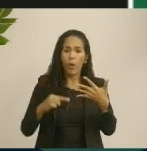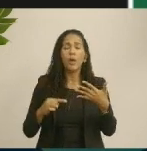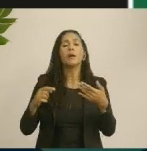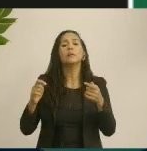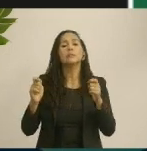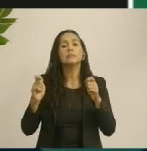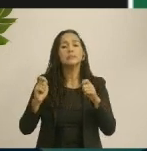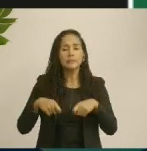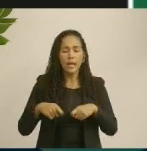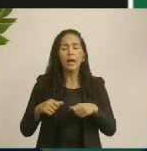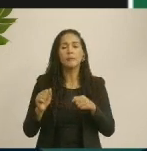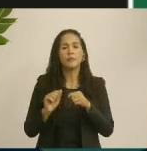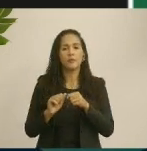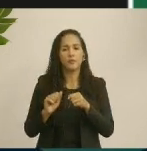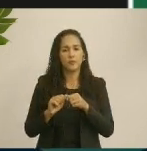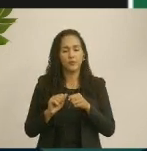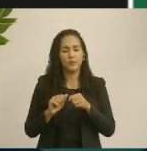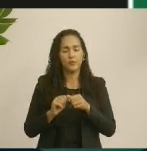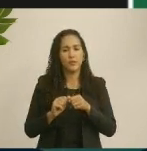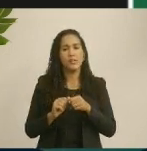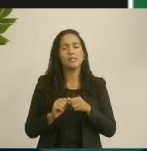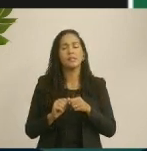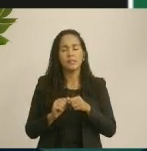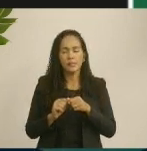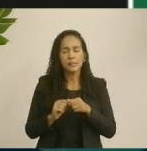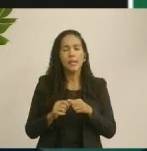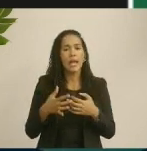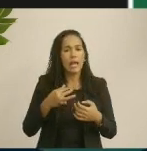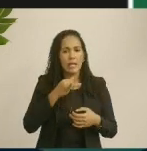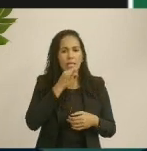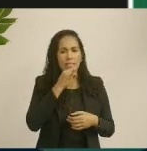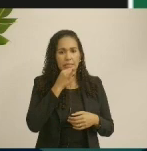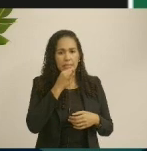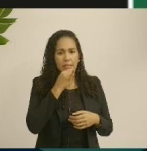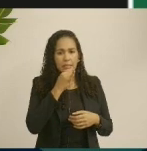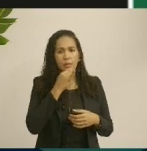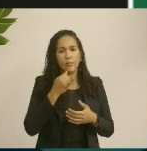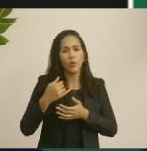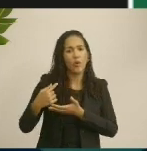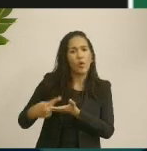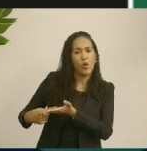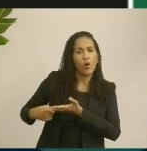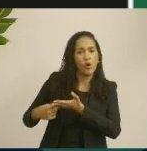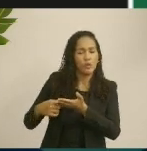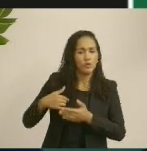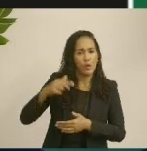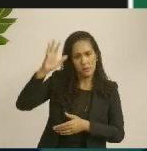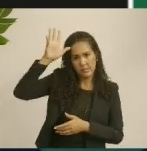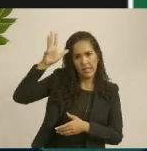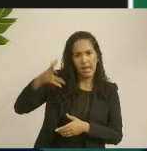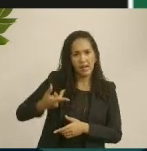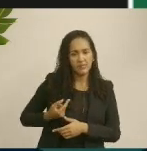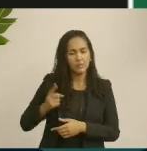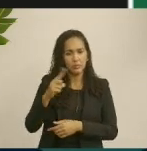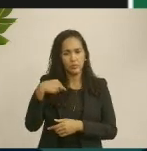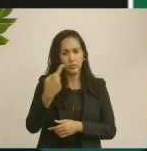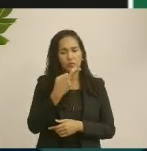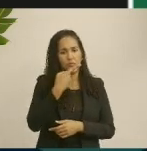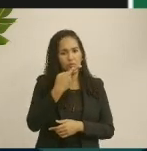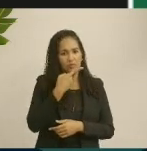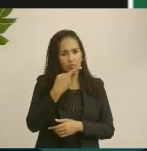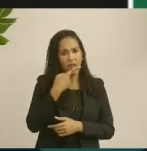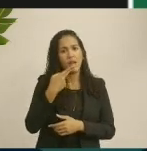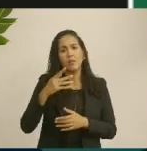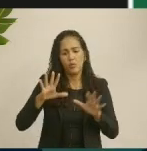the consortium in Africa, you know, in our work, for example, and I have to say, because we are speaking to Brazilian audience, you know, we